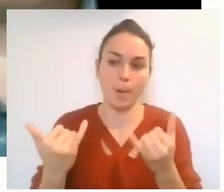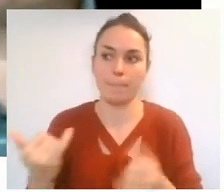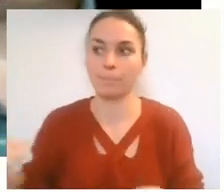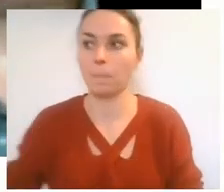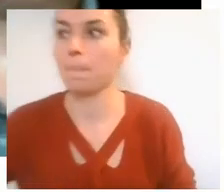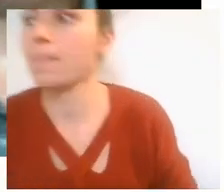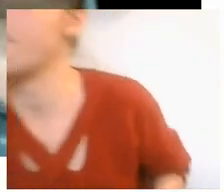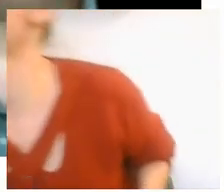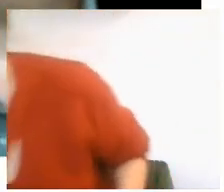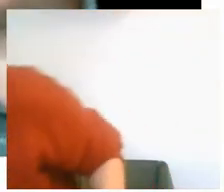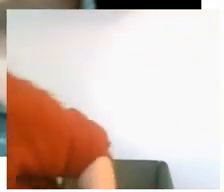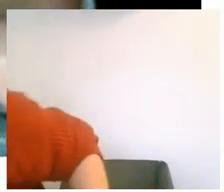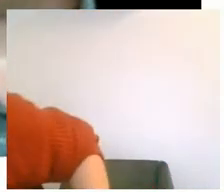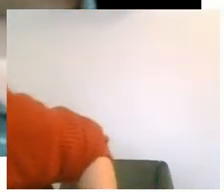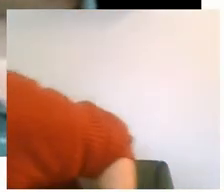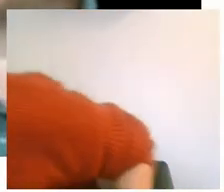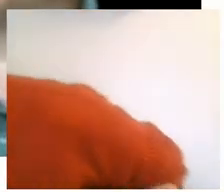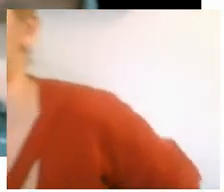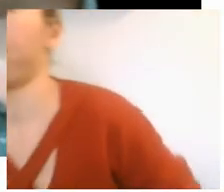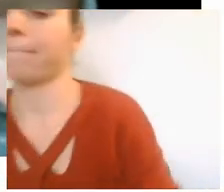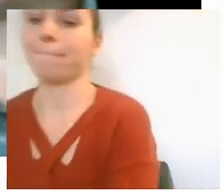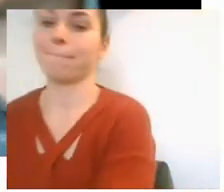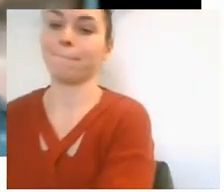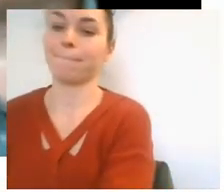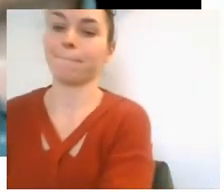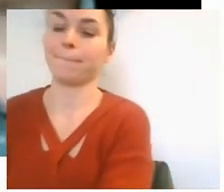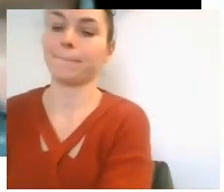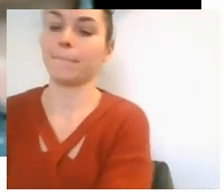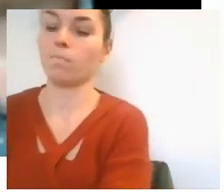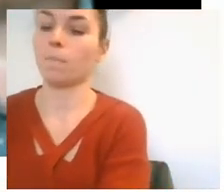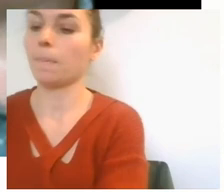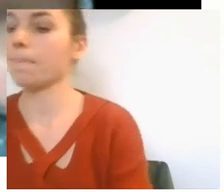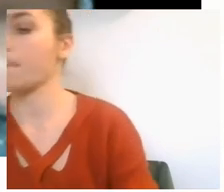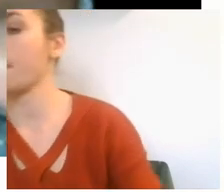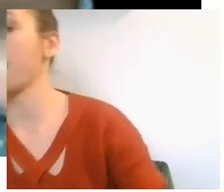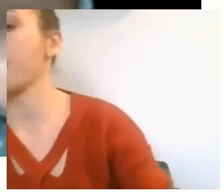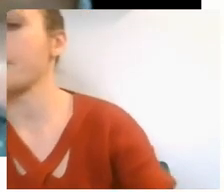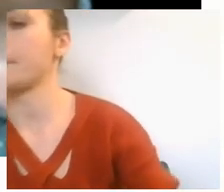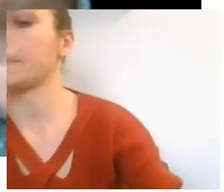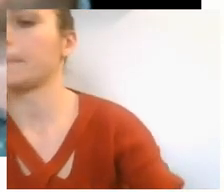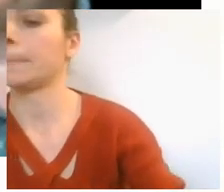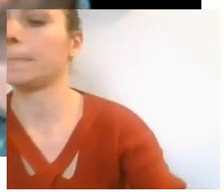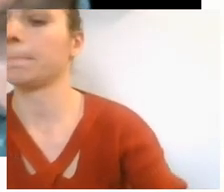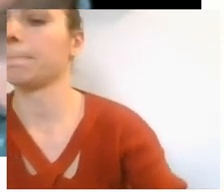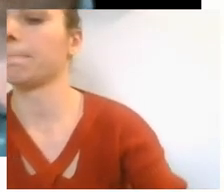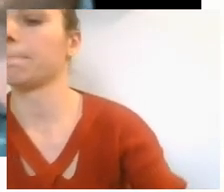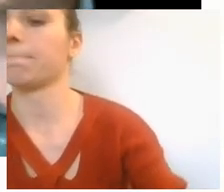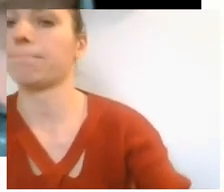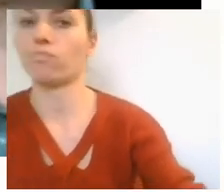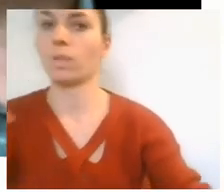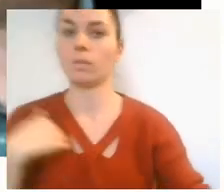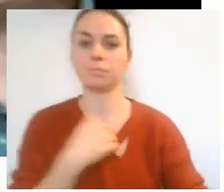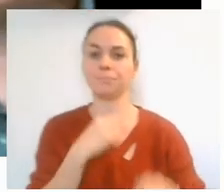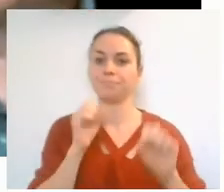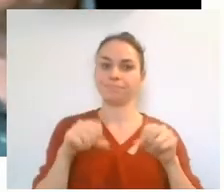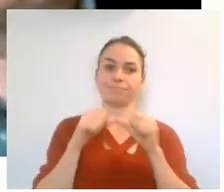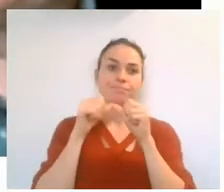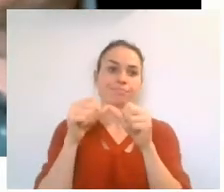I want to, boy, we could go on like this forever. I wanted to ask you one more question because,